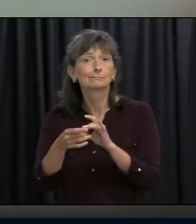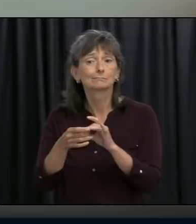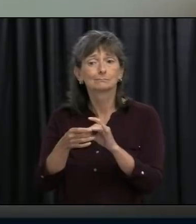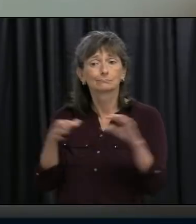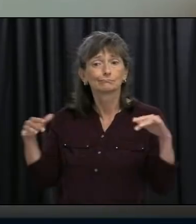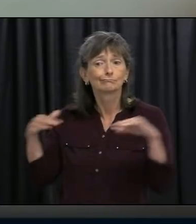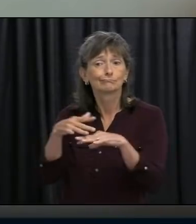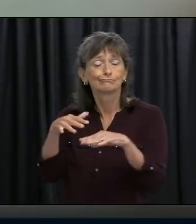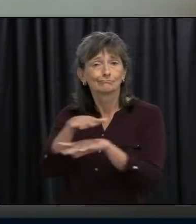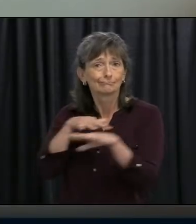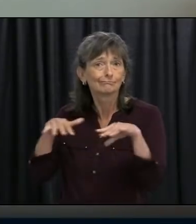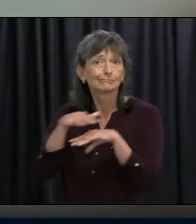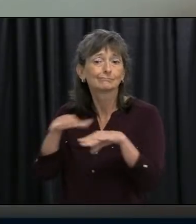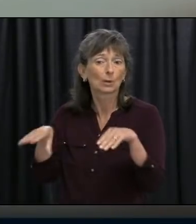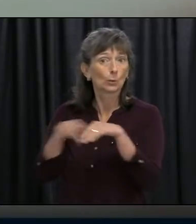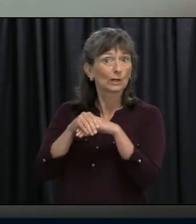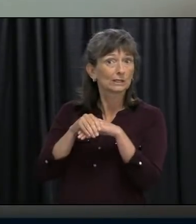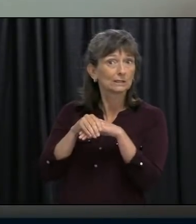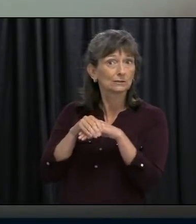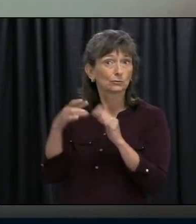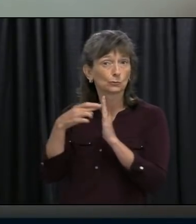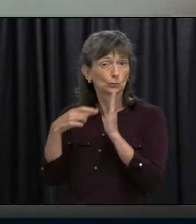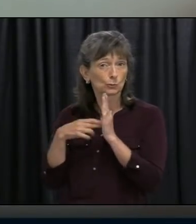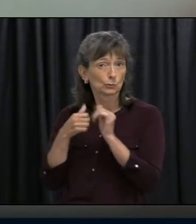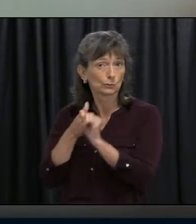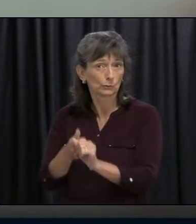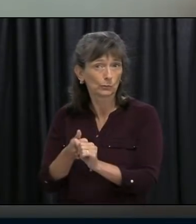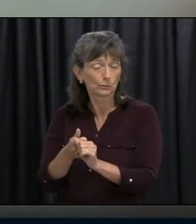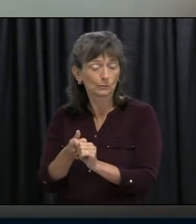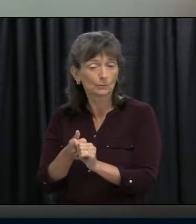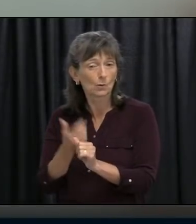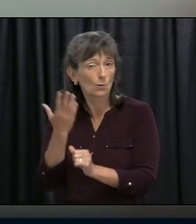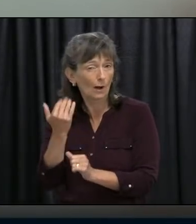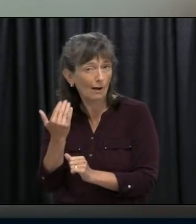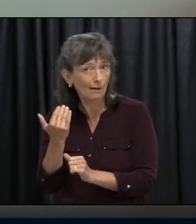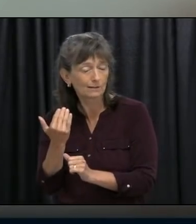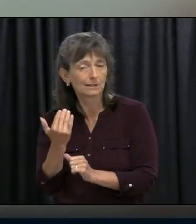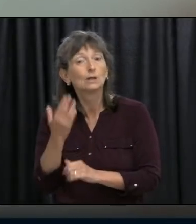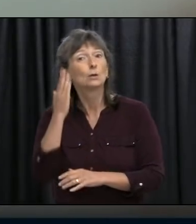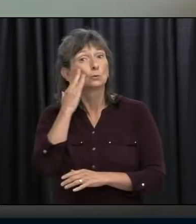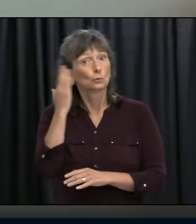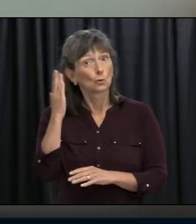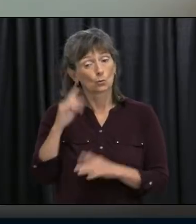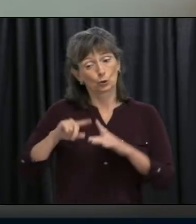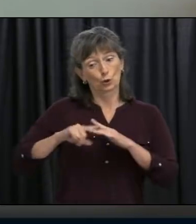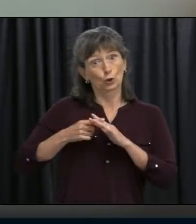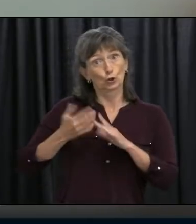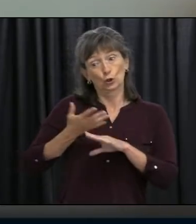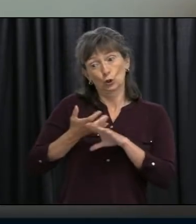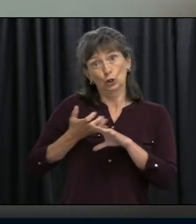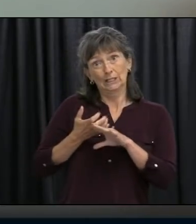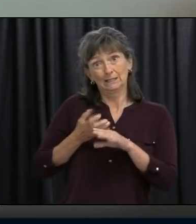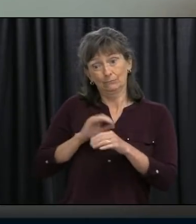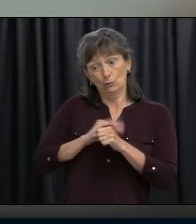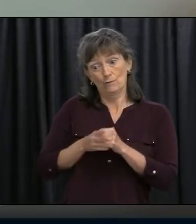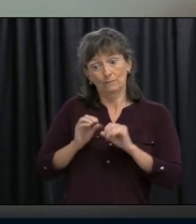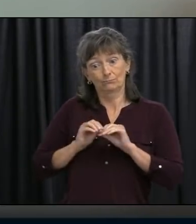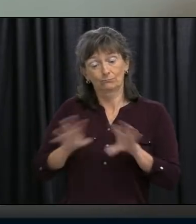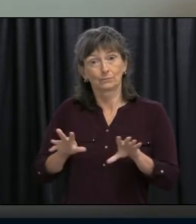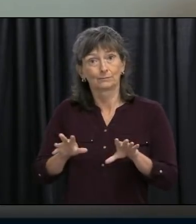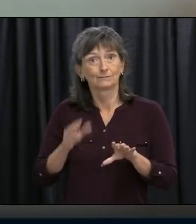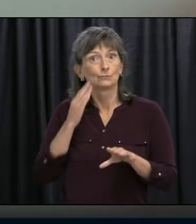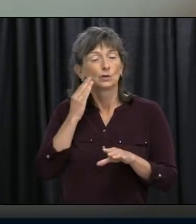similar gatherings. We know that early in this pandemic, before restrictions and physical distancing measures were put in place,